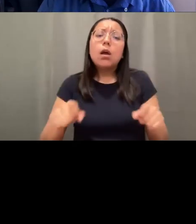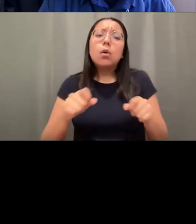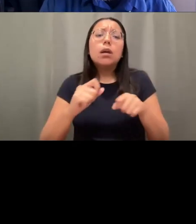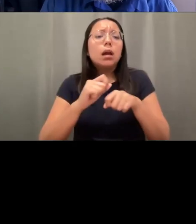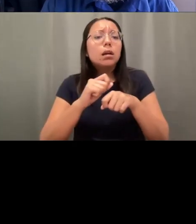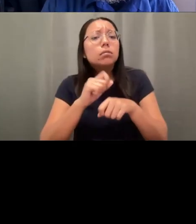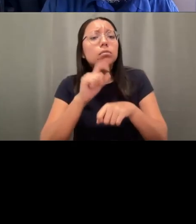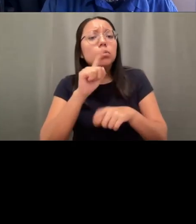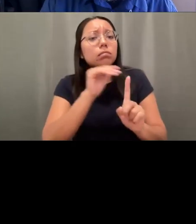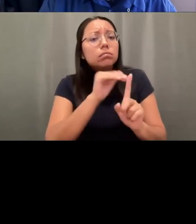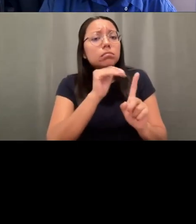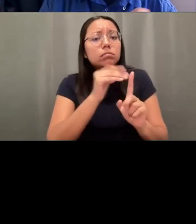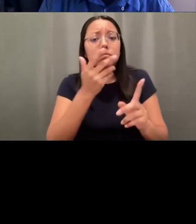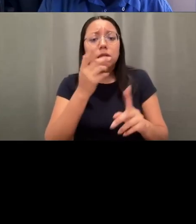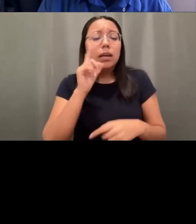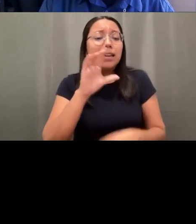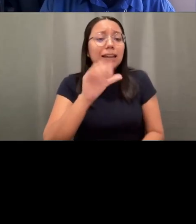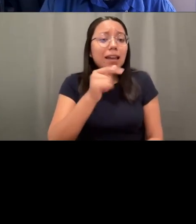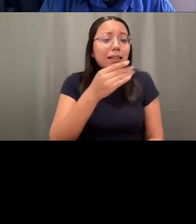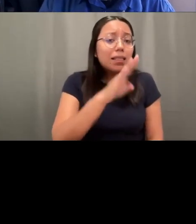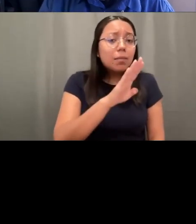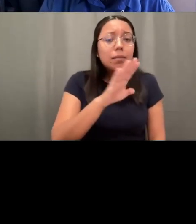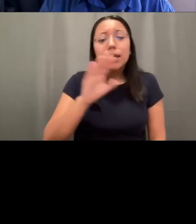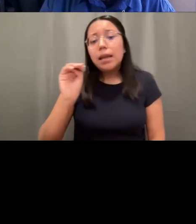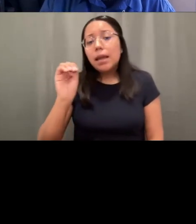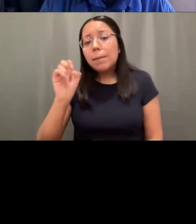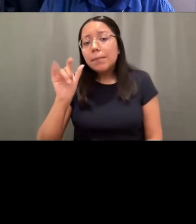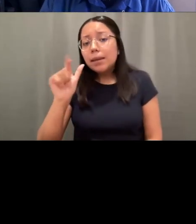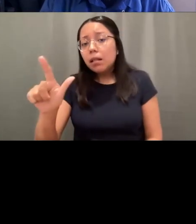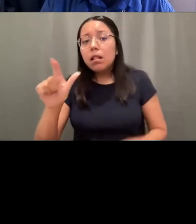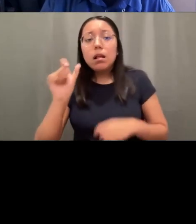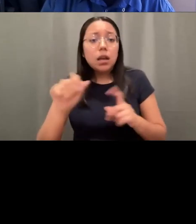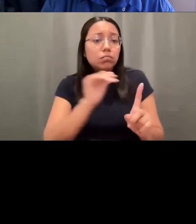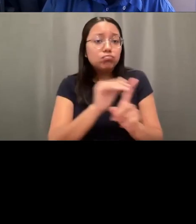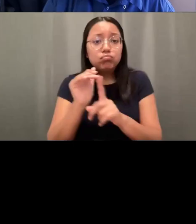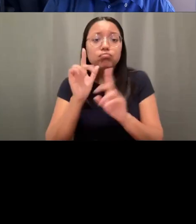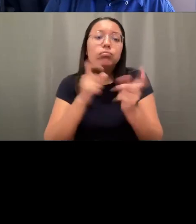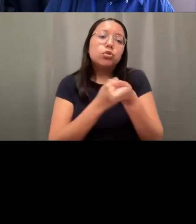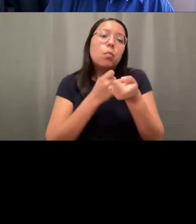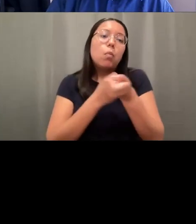get connected so that you can see the ASL person.